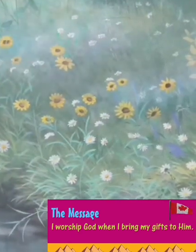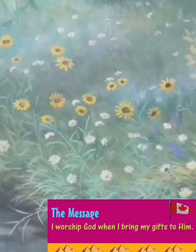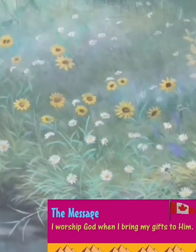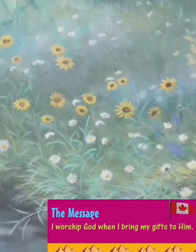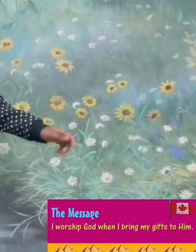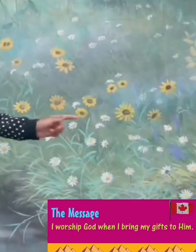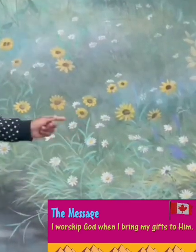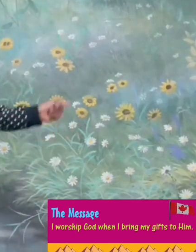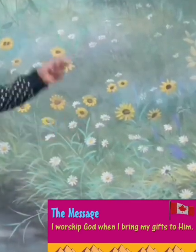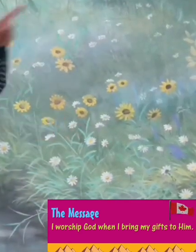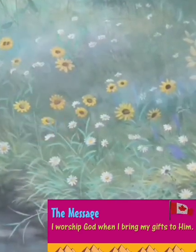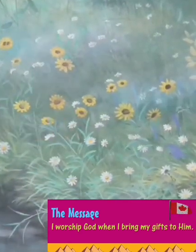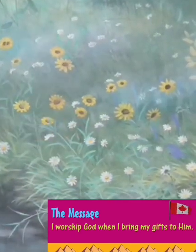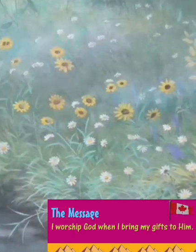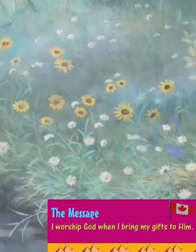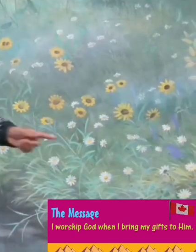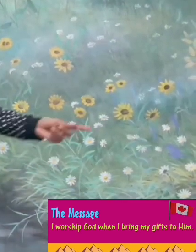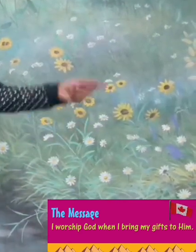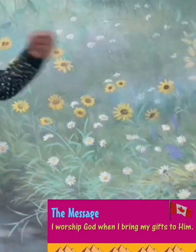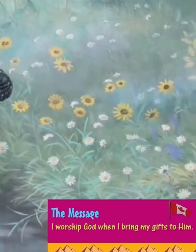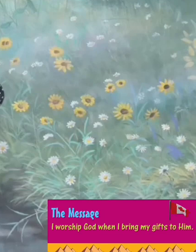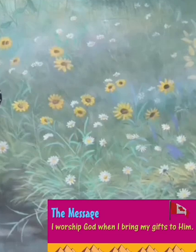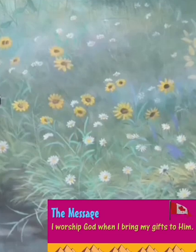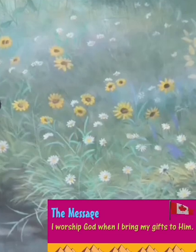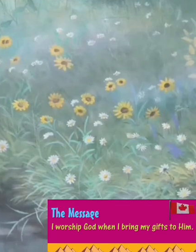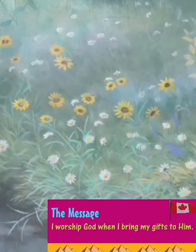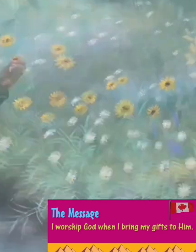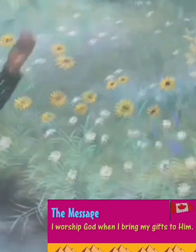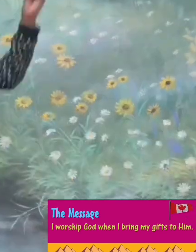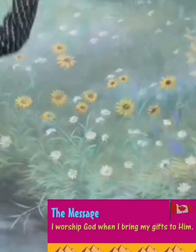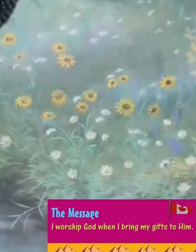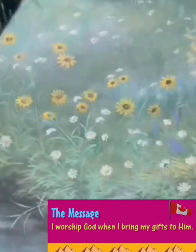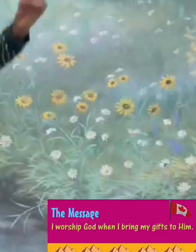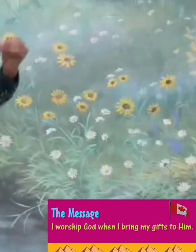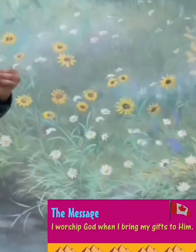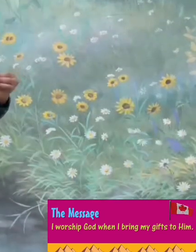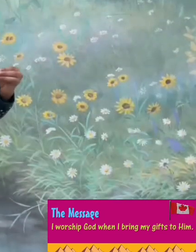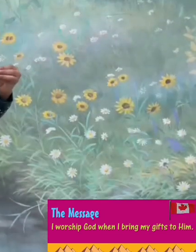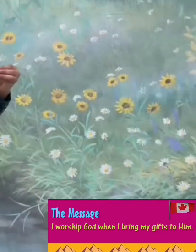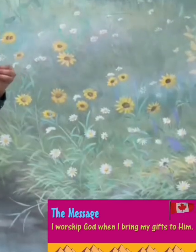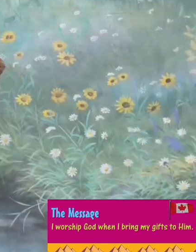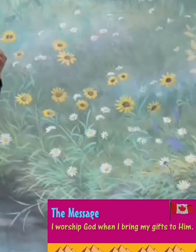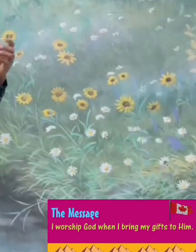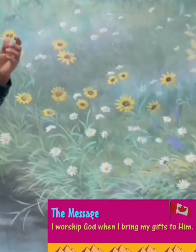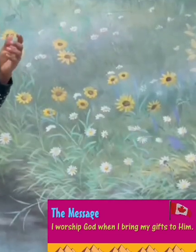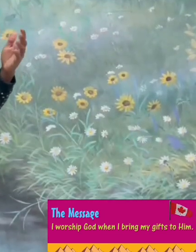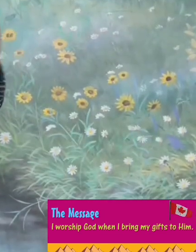God when I give